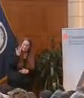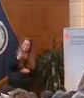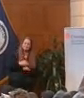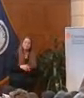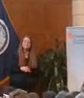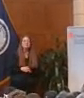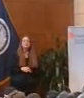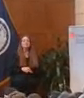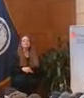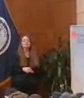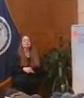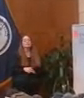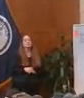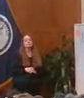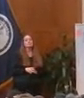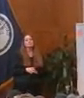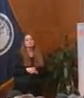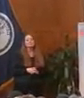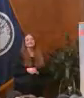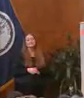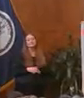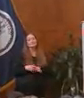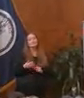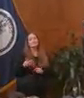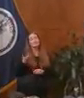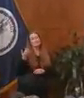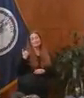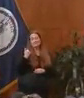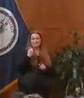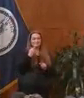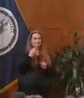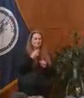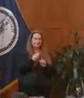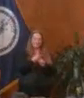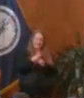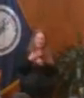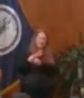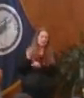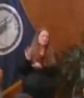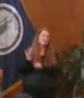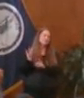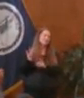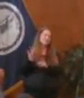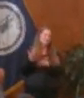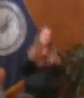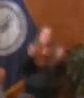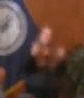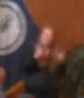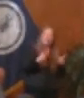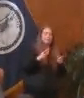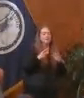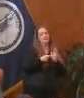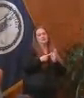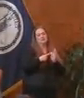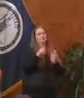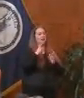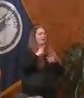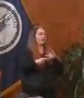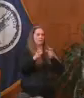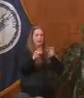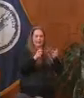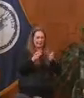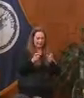there's the potential for circumstances to go beyond the control of folks with the best intentions, professionals, individuals who help